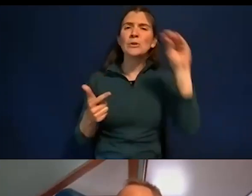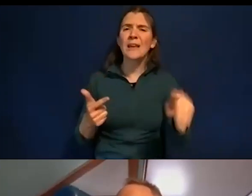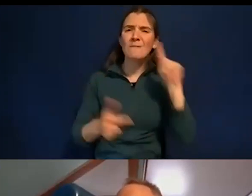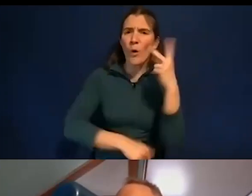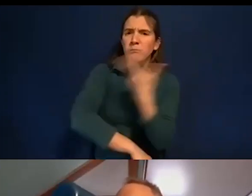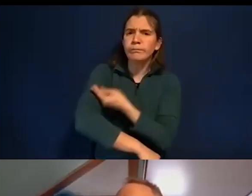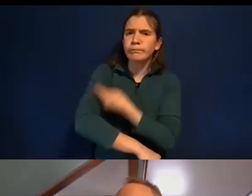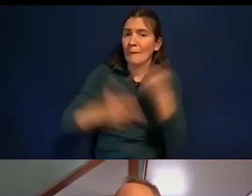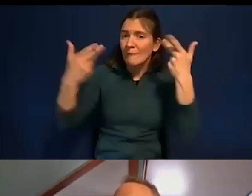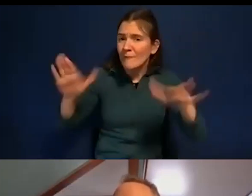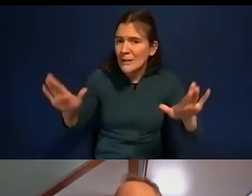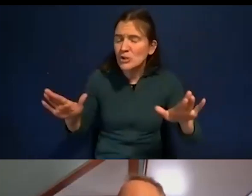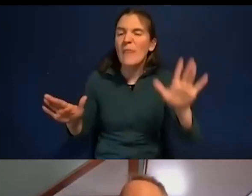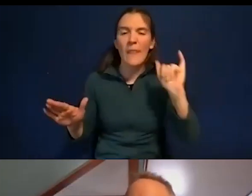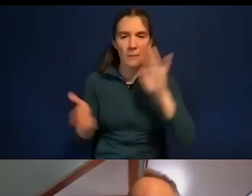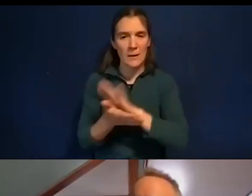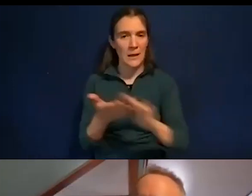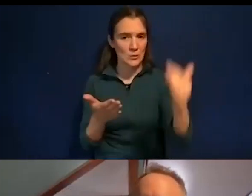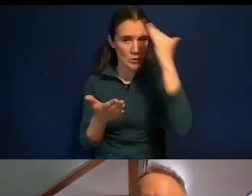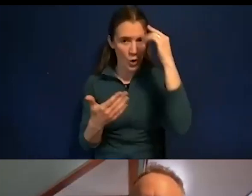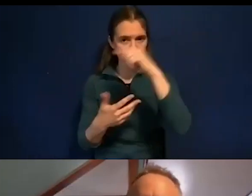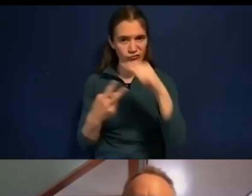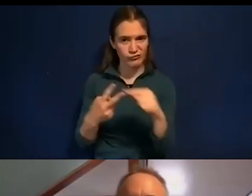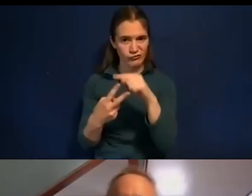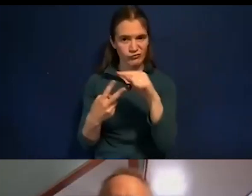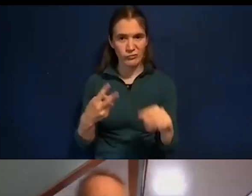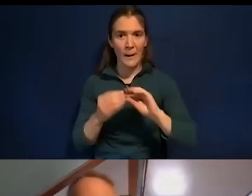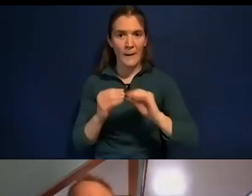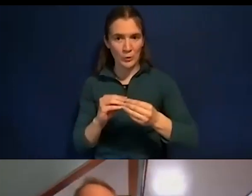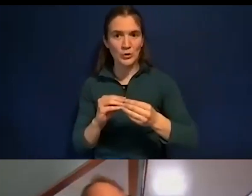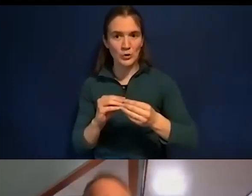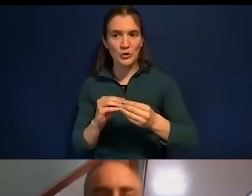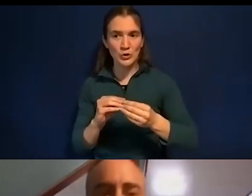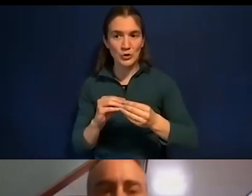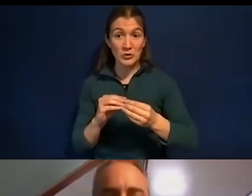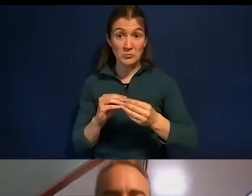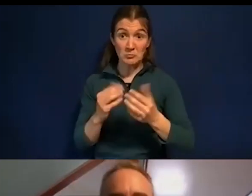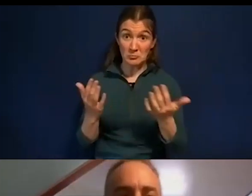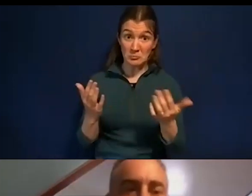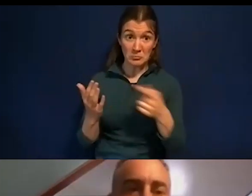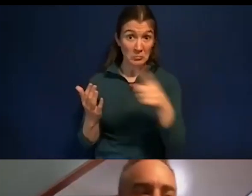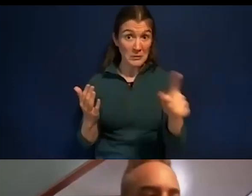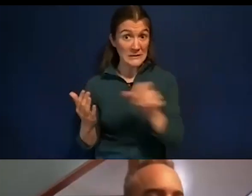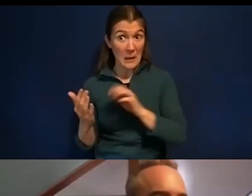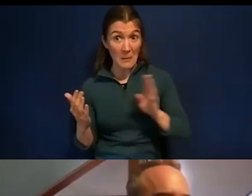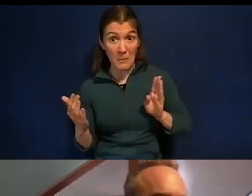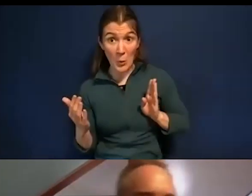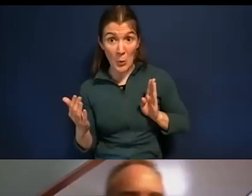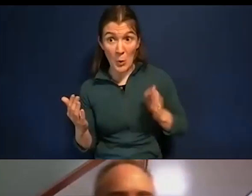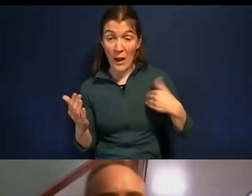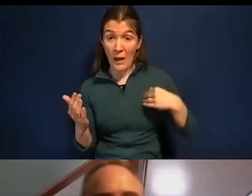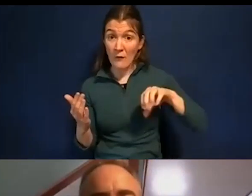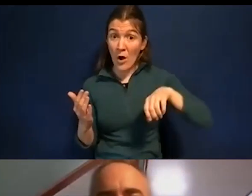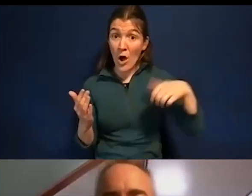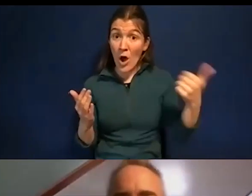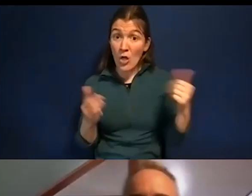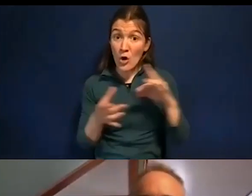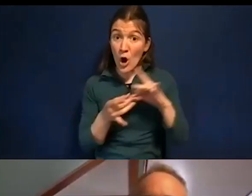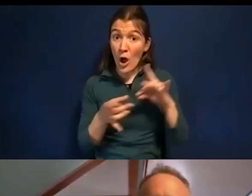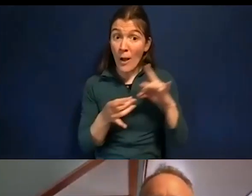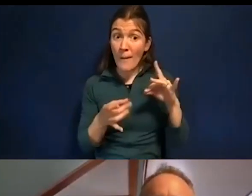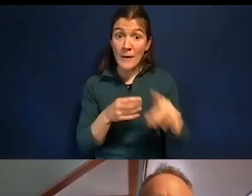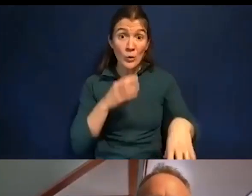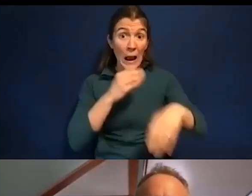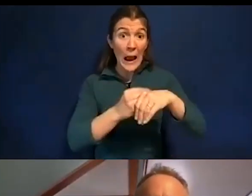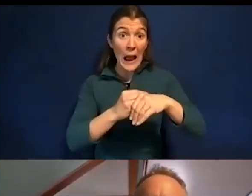town. And I wonder, do our fellow Select Board members have comments to make on